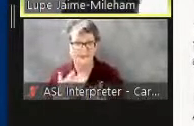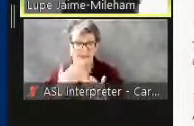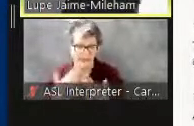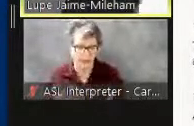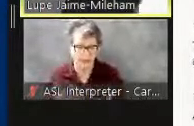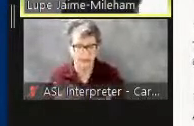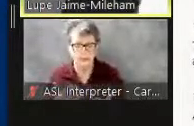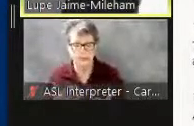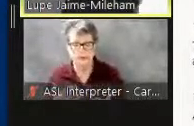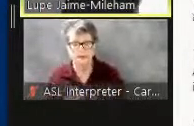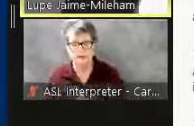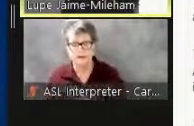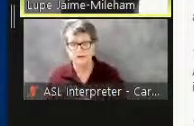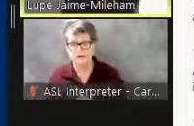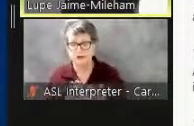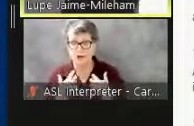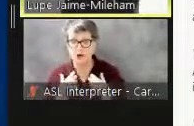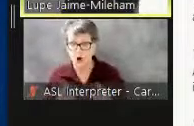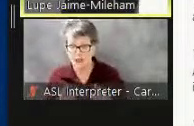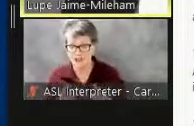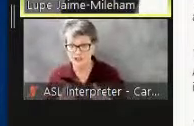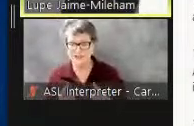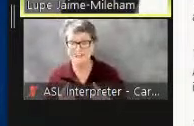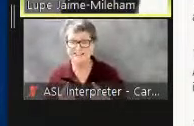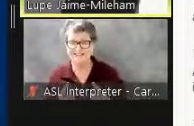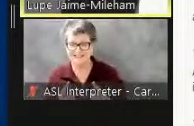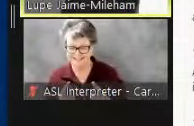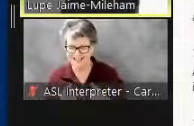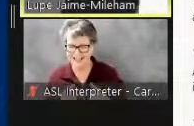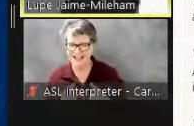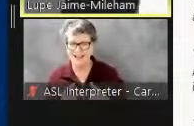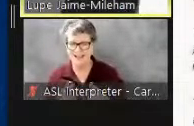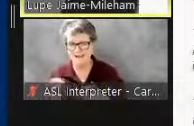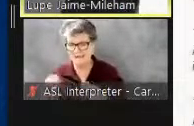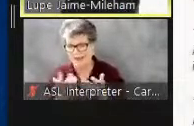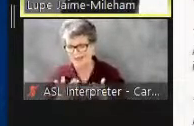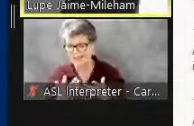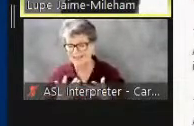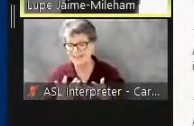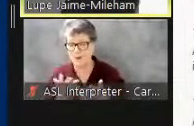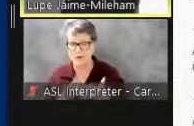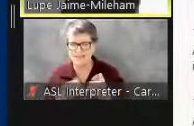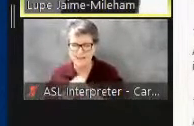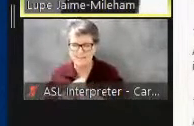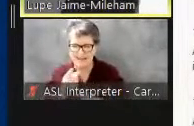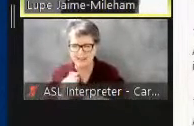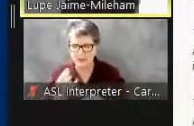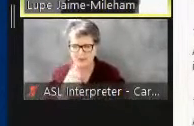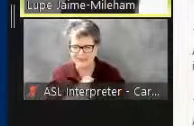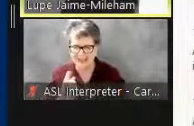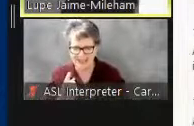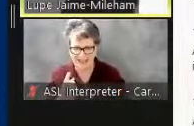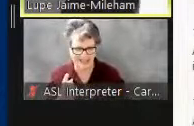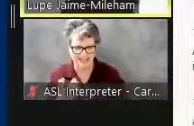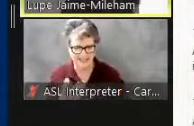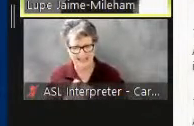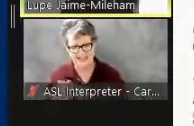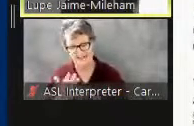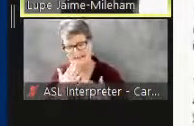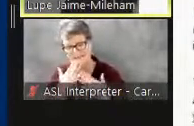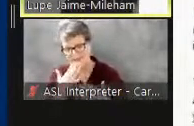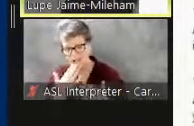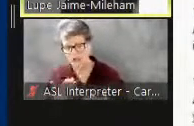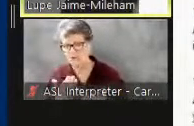for your courage in regards to being able to tell us what is impacting you today. And thank you for